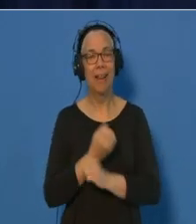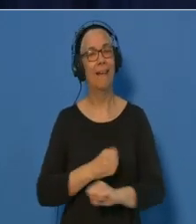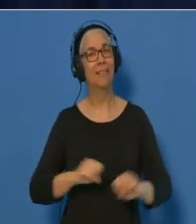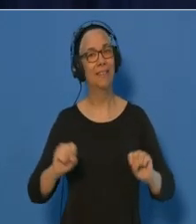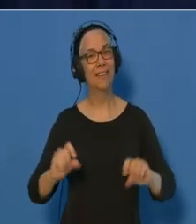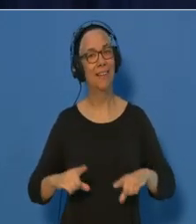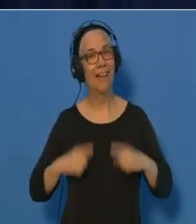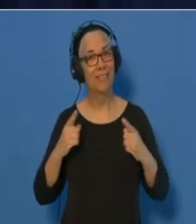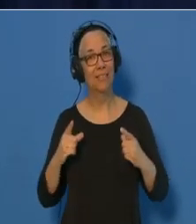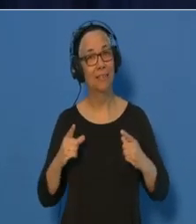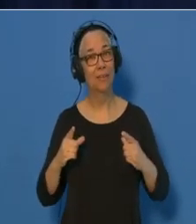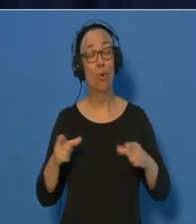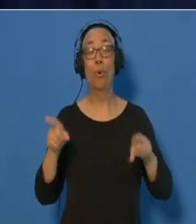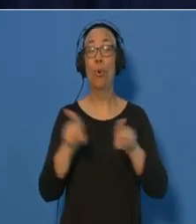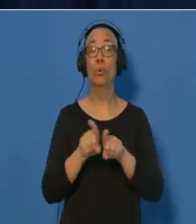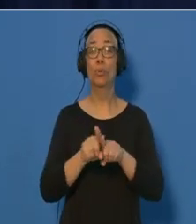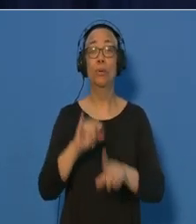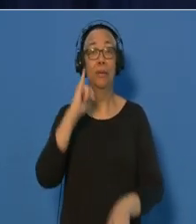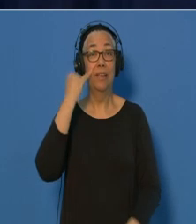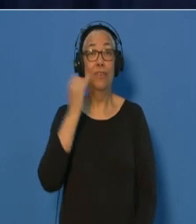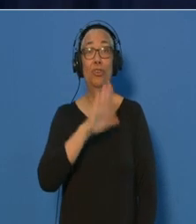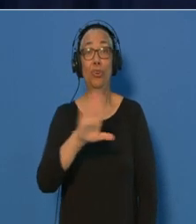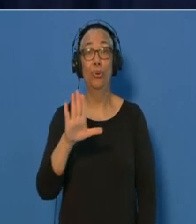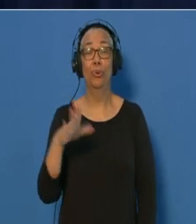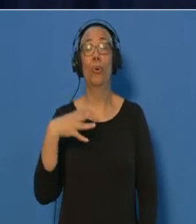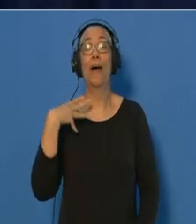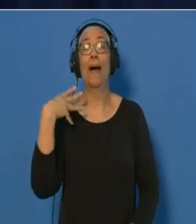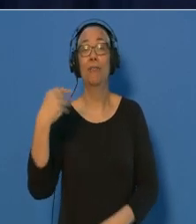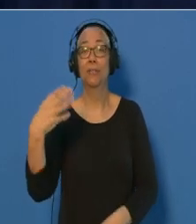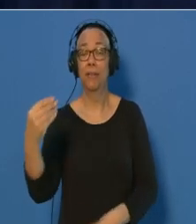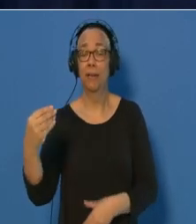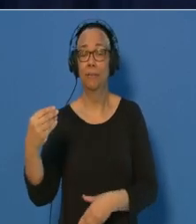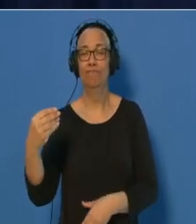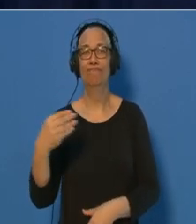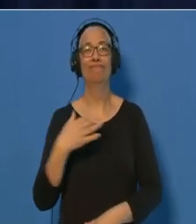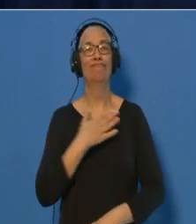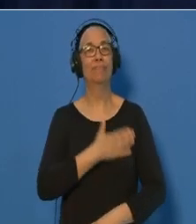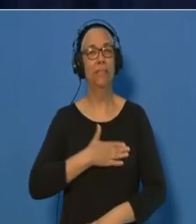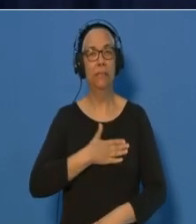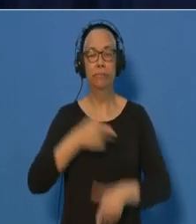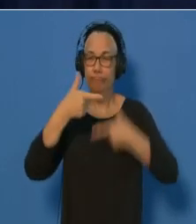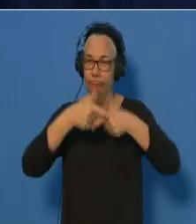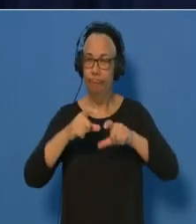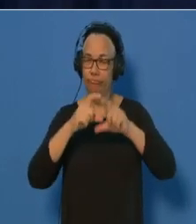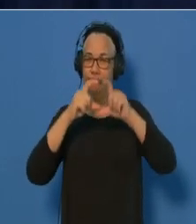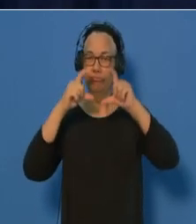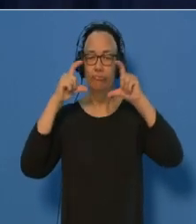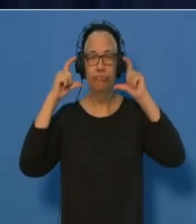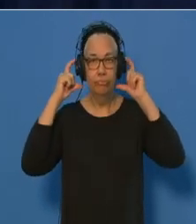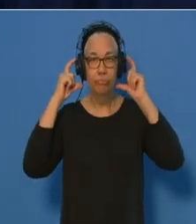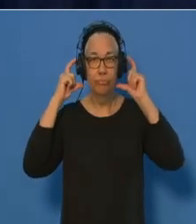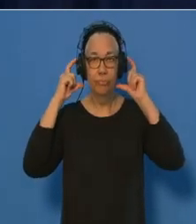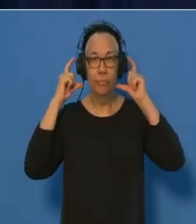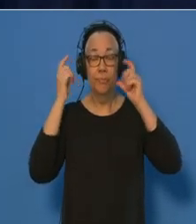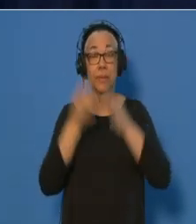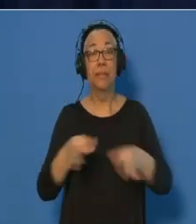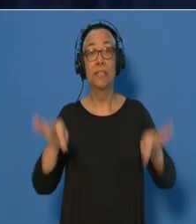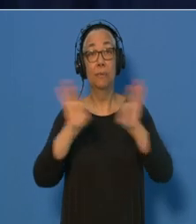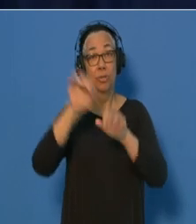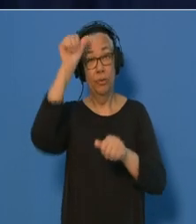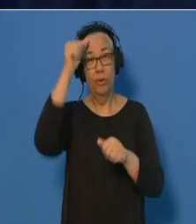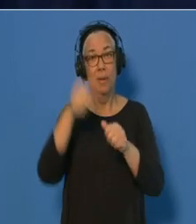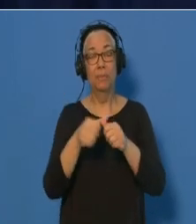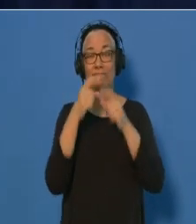as a reminder, if you are going out, you should wear a mask. And it is important to remember that masks